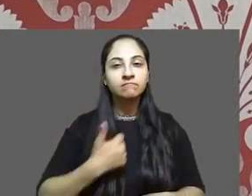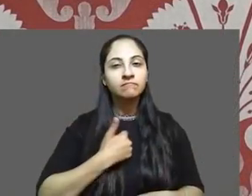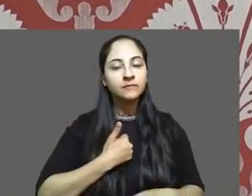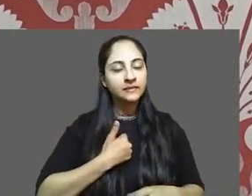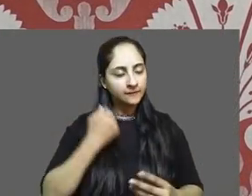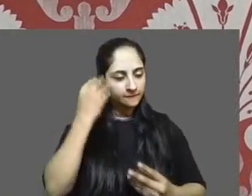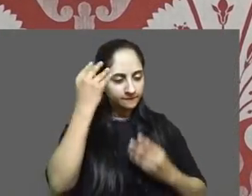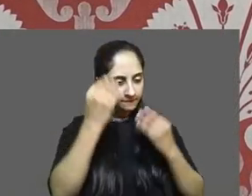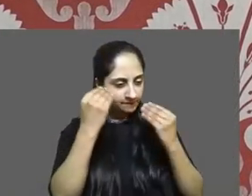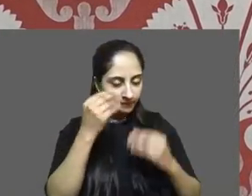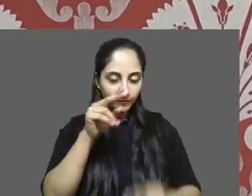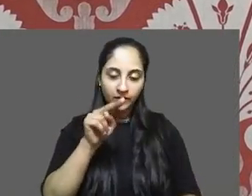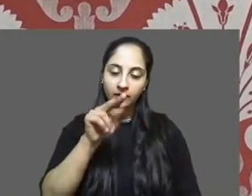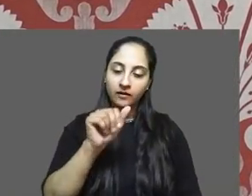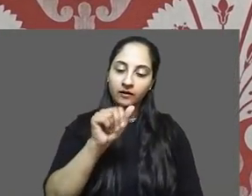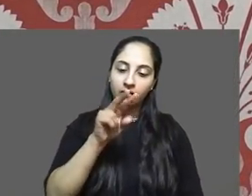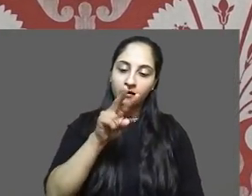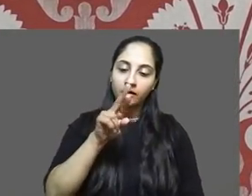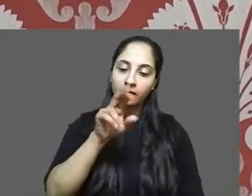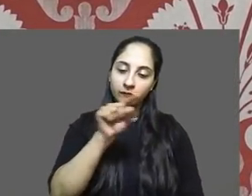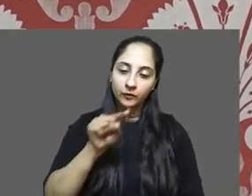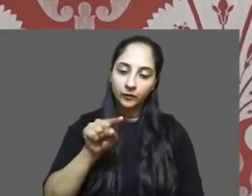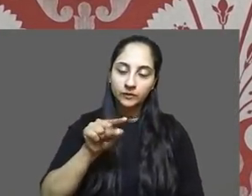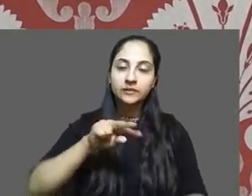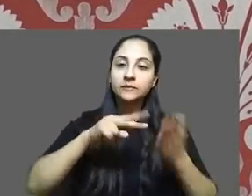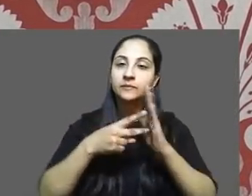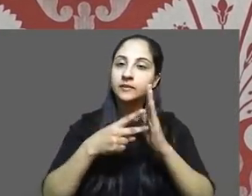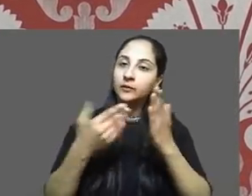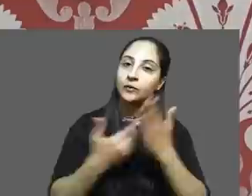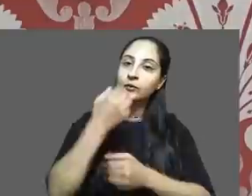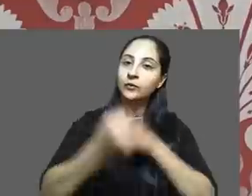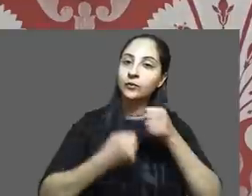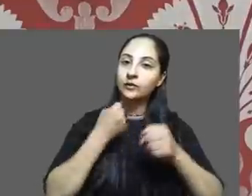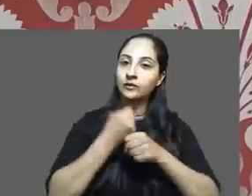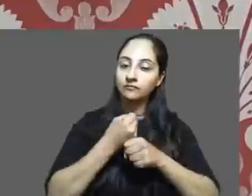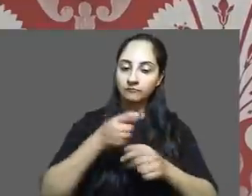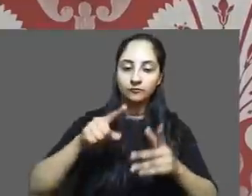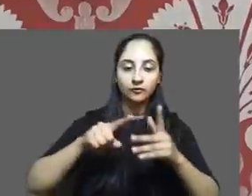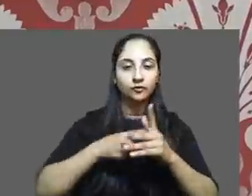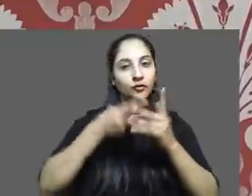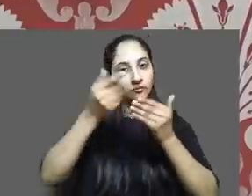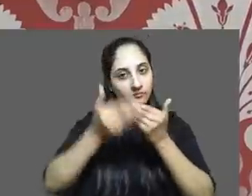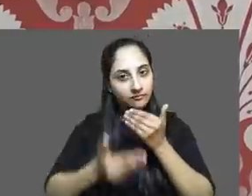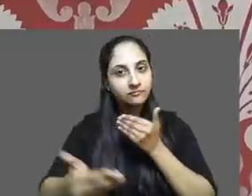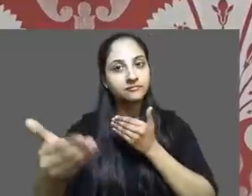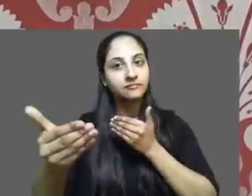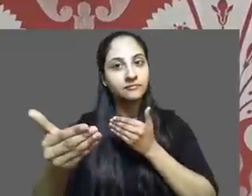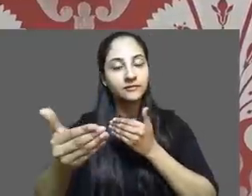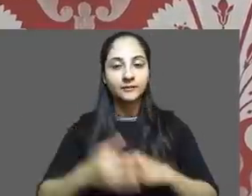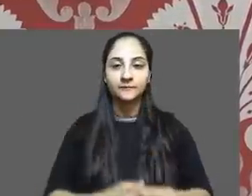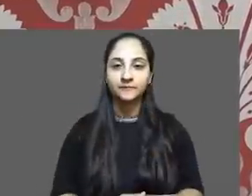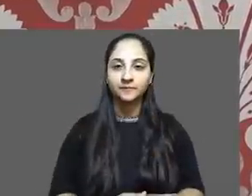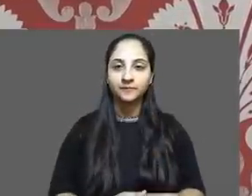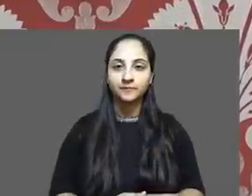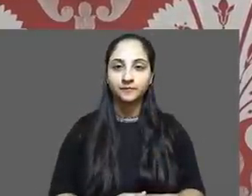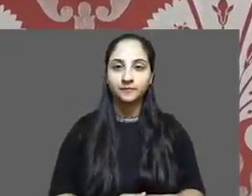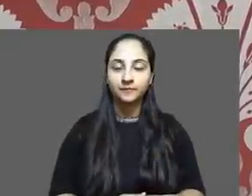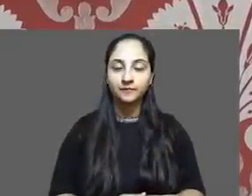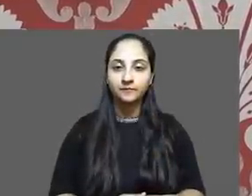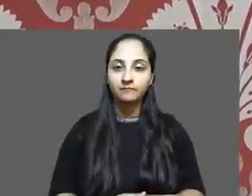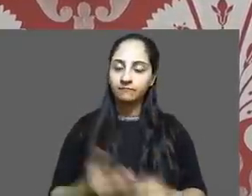I've been giving some thought to the idea of Navroz, which marks the start of the new year and the beginning of